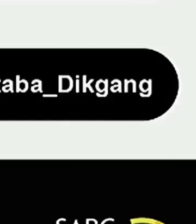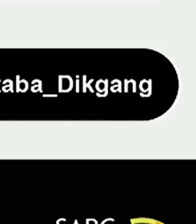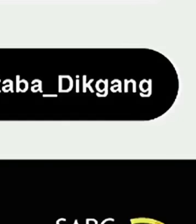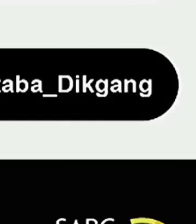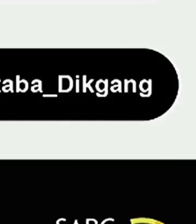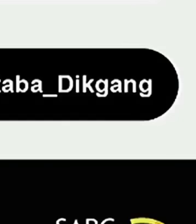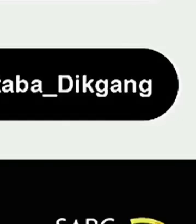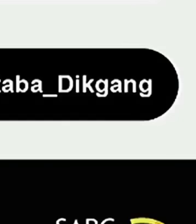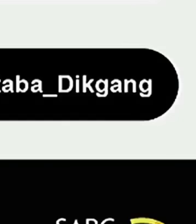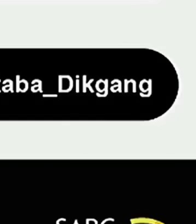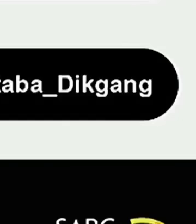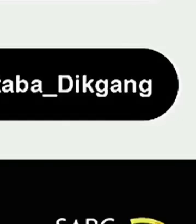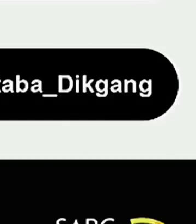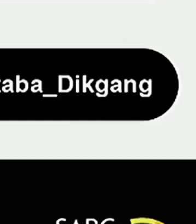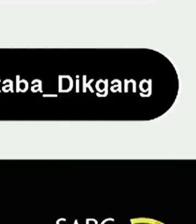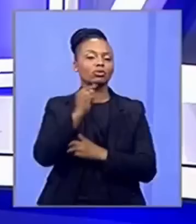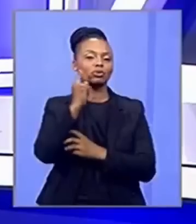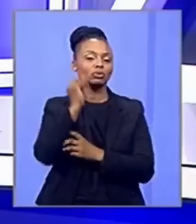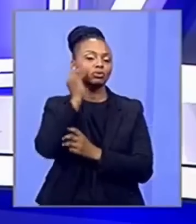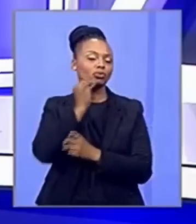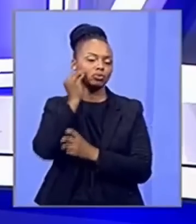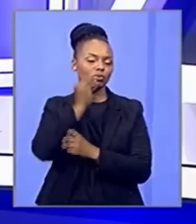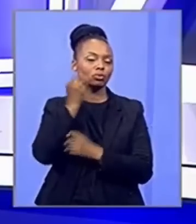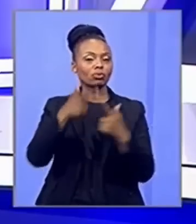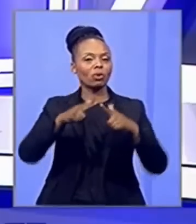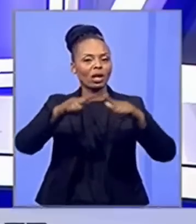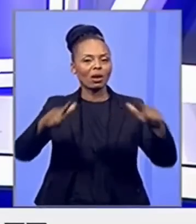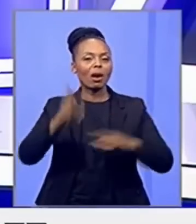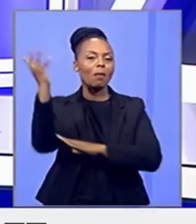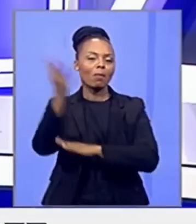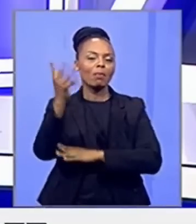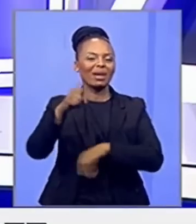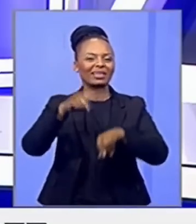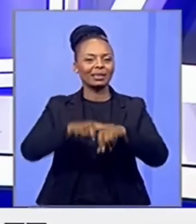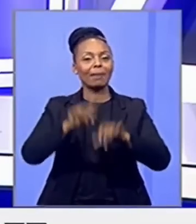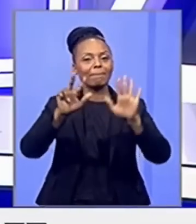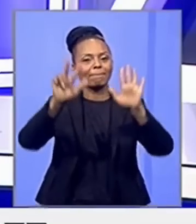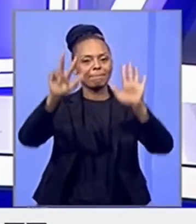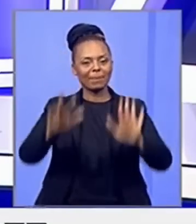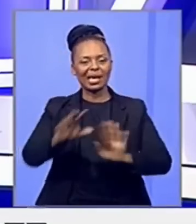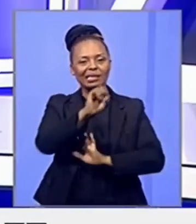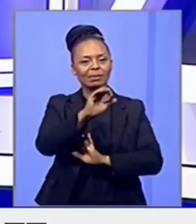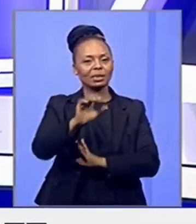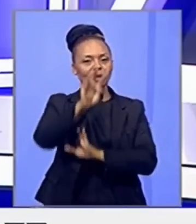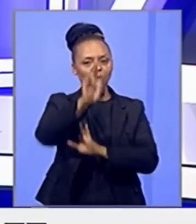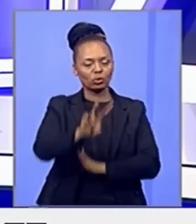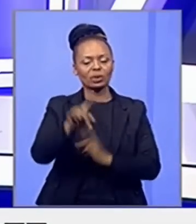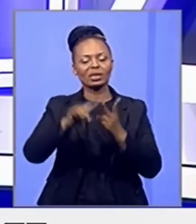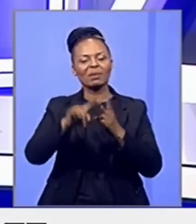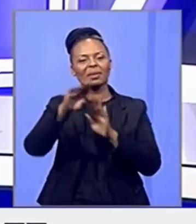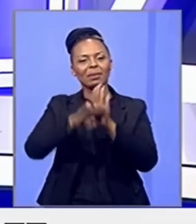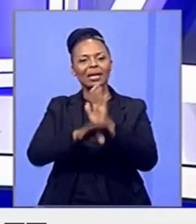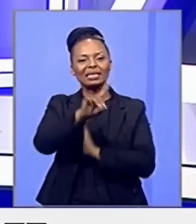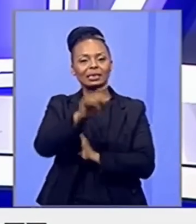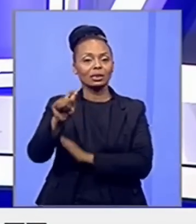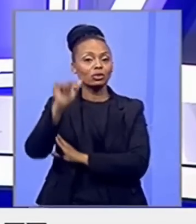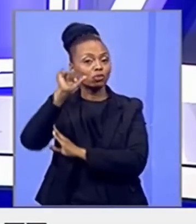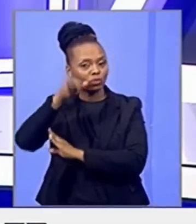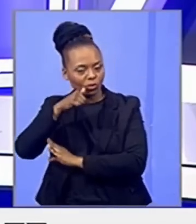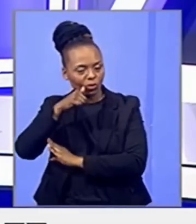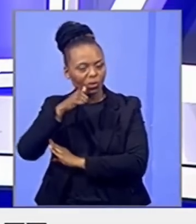ba sehlopha sa ditaba tša Sesotho ba tla lefa tšona ka iri ya seswai mo go SABC 2 le go DTT go